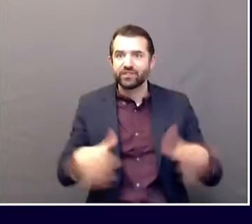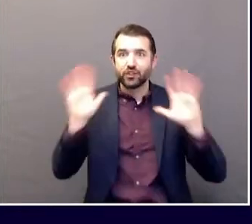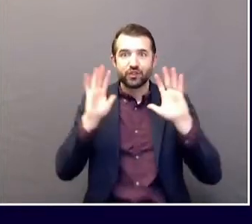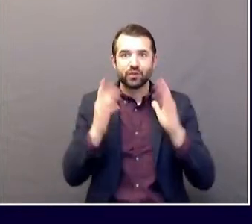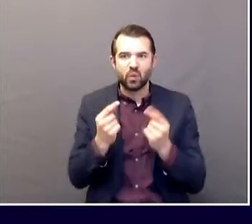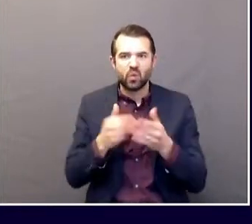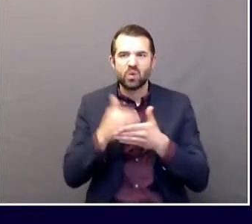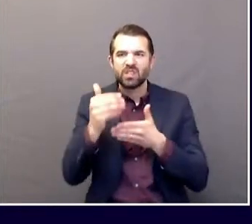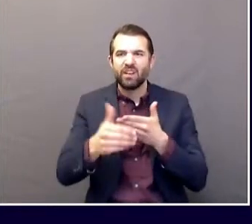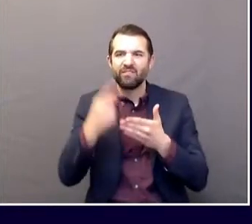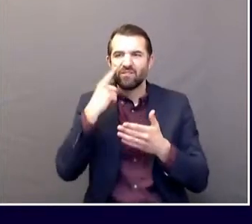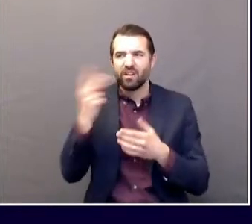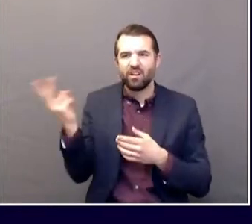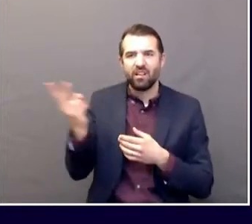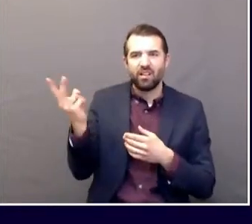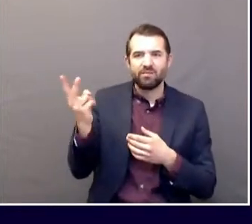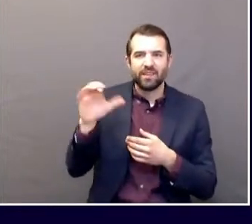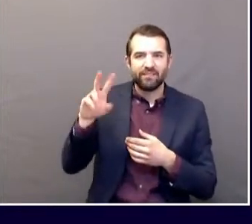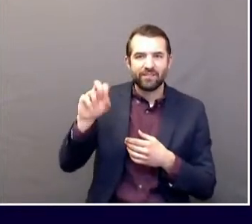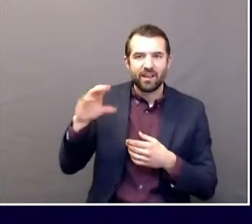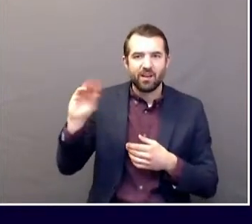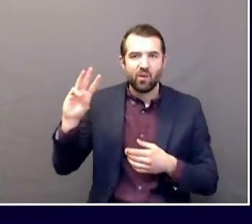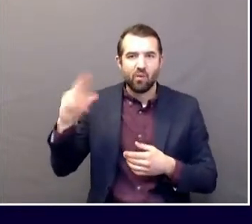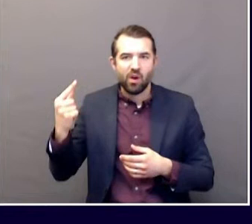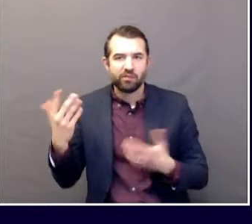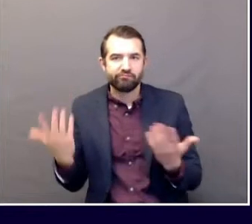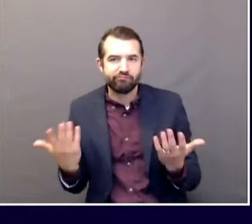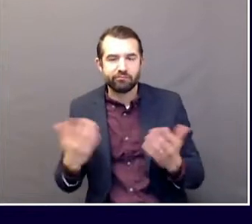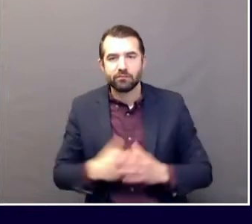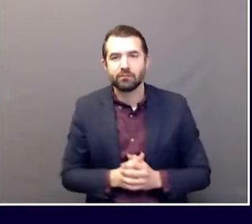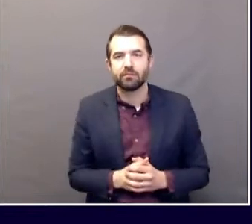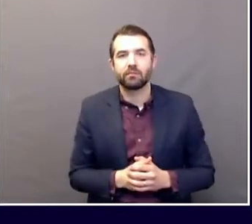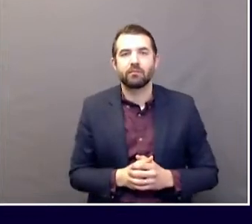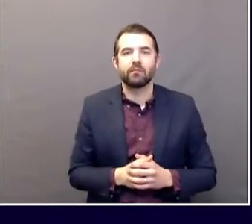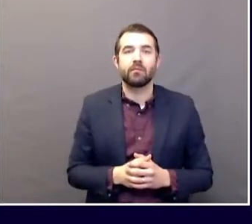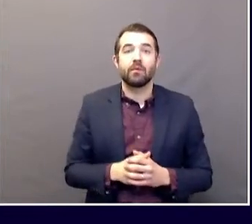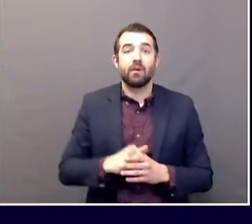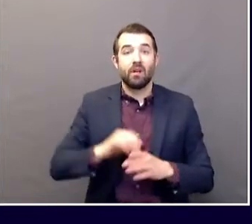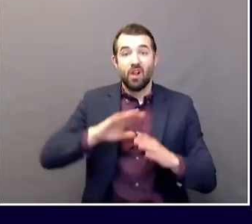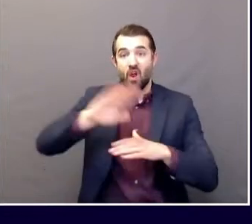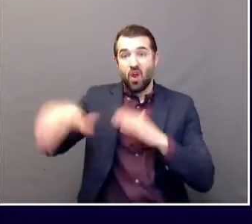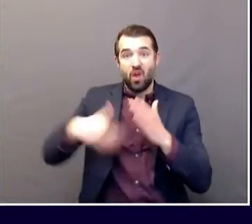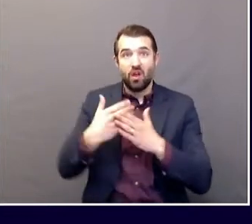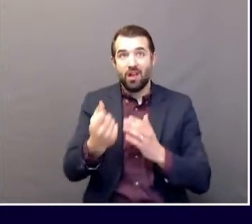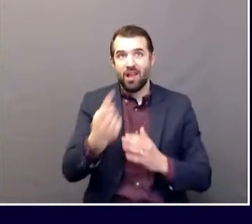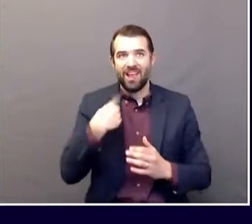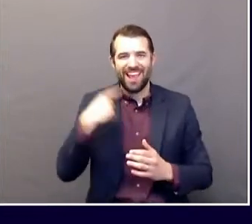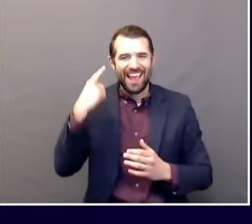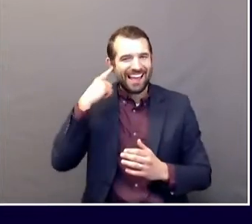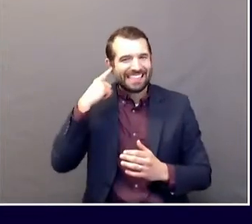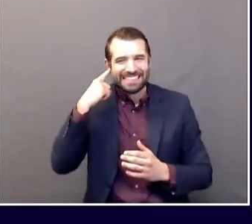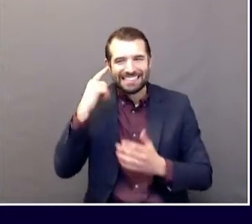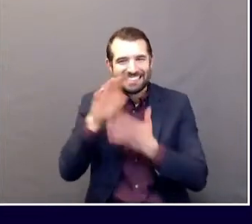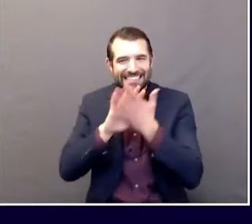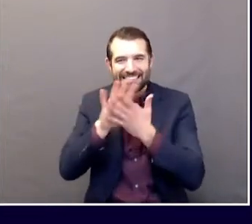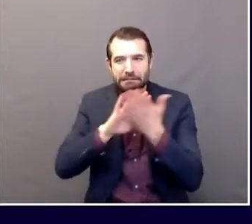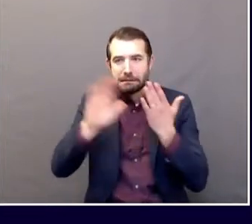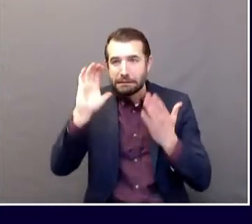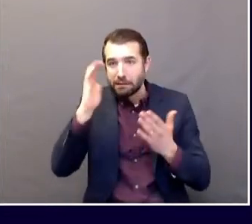that. Yep. Chris, I didn't hear all of your question, but in general, I understood your question to be,